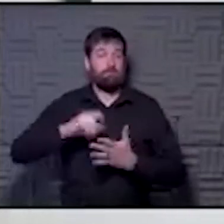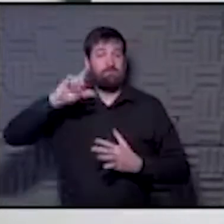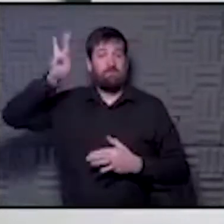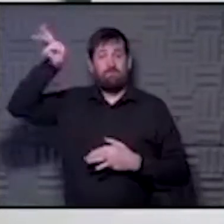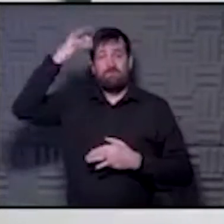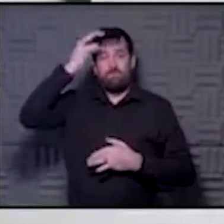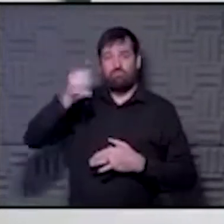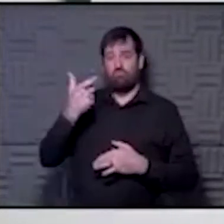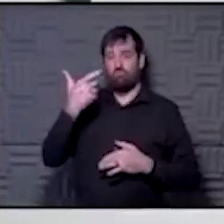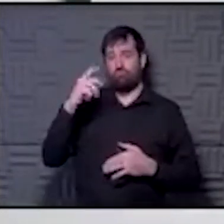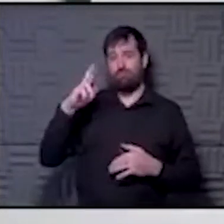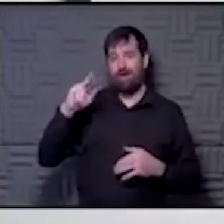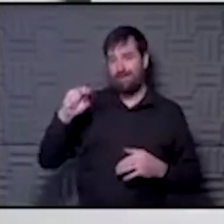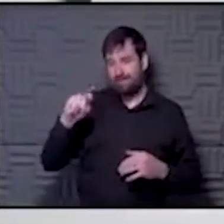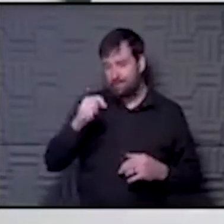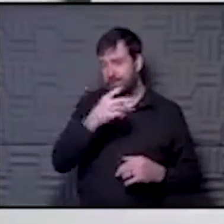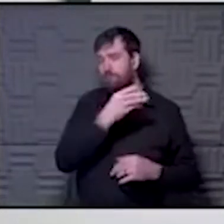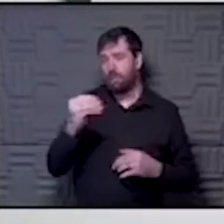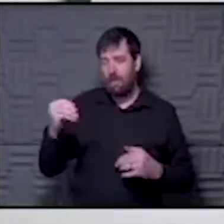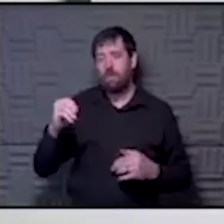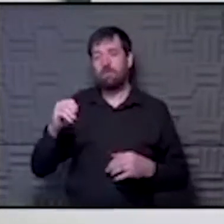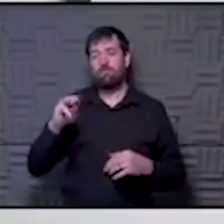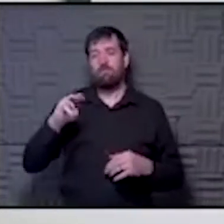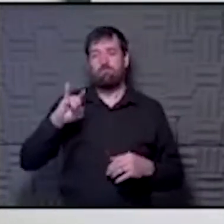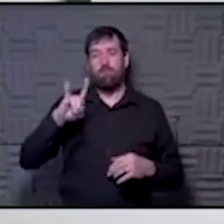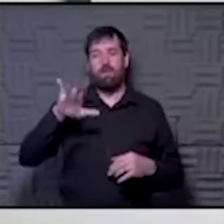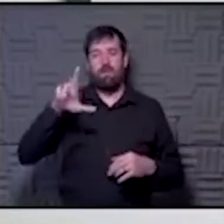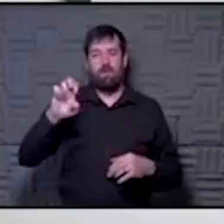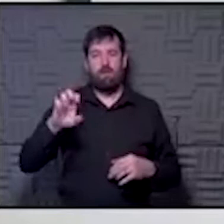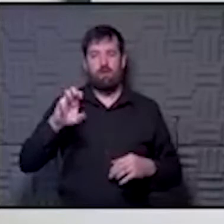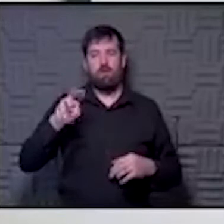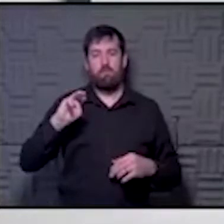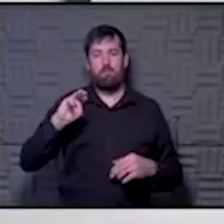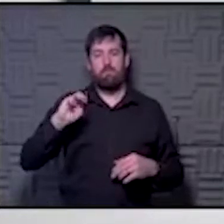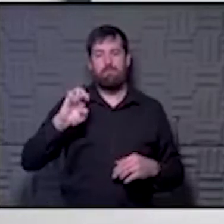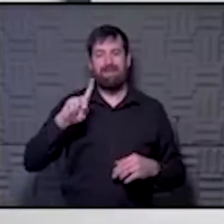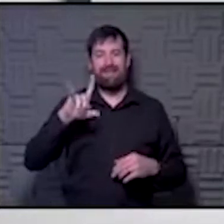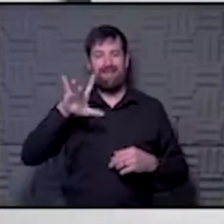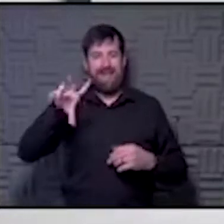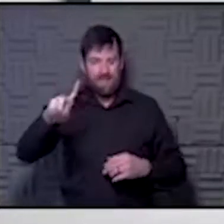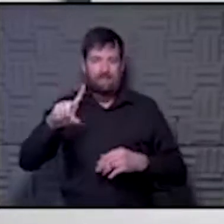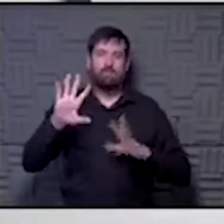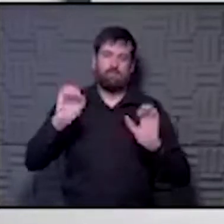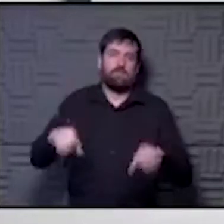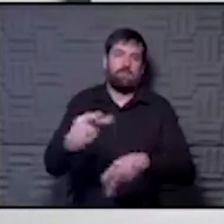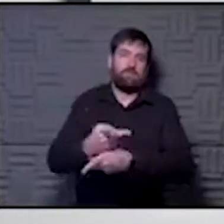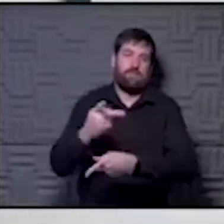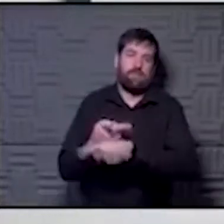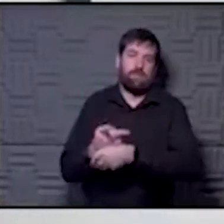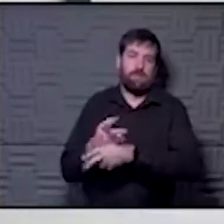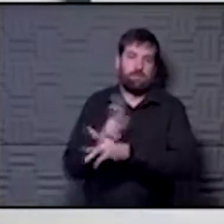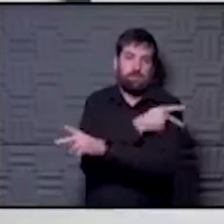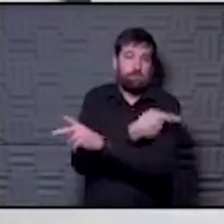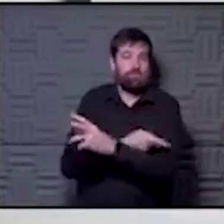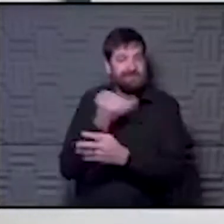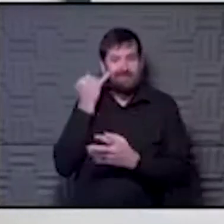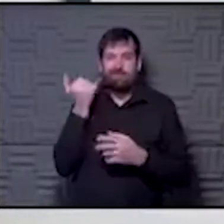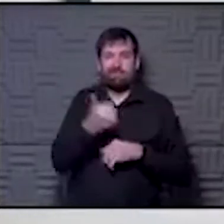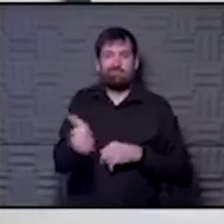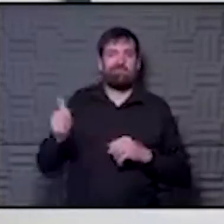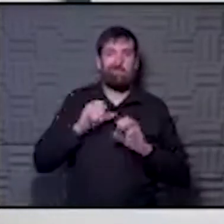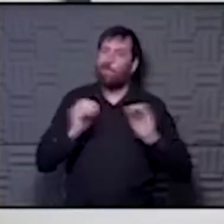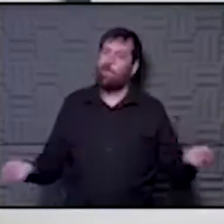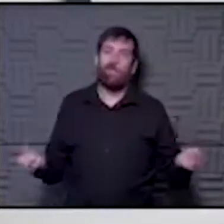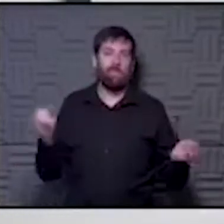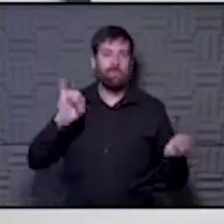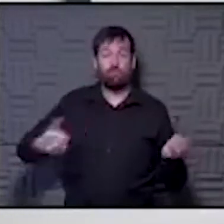our commercial and Medicaid and Medicare reimbursement and philanthropic dollars help make it so we can take care of patients without insurance. So a lot of our patients, we served